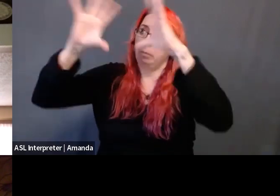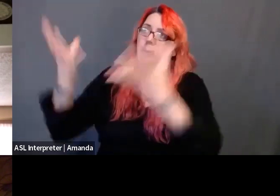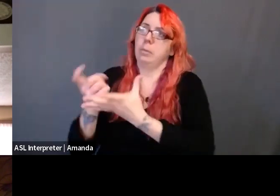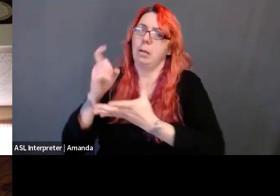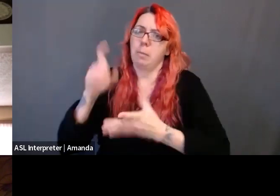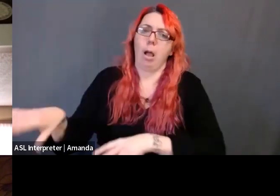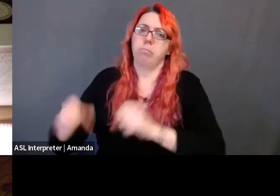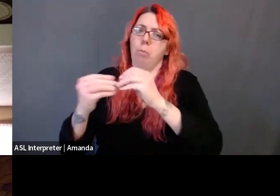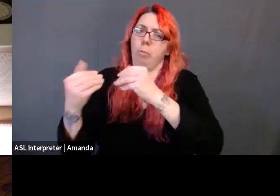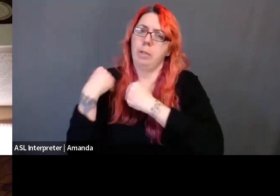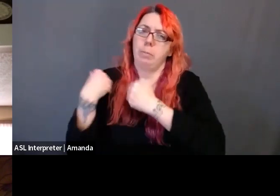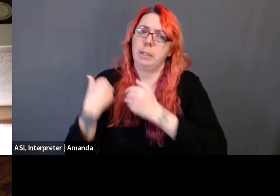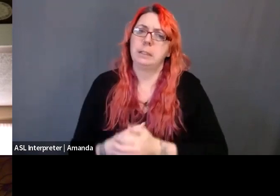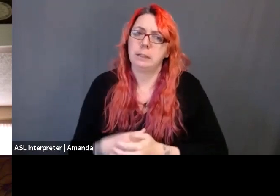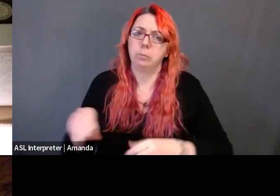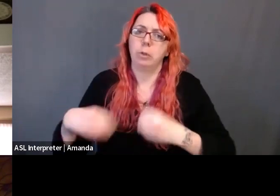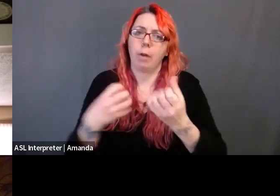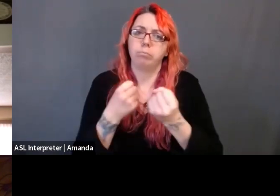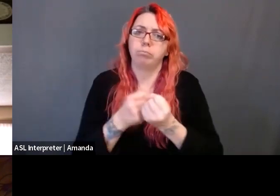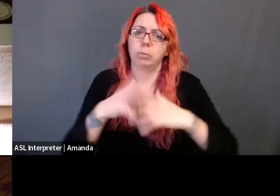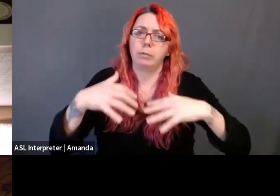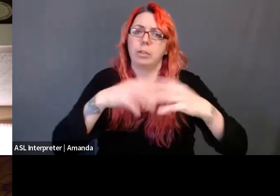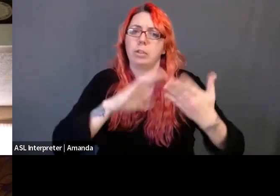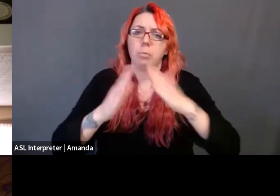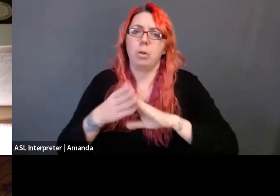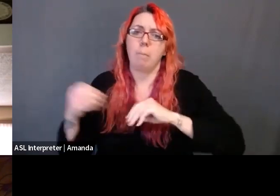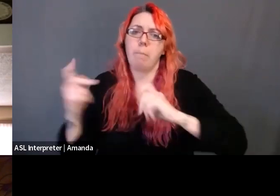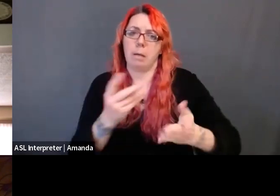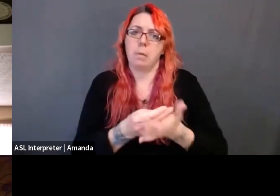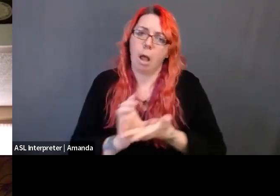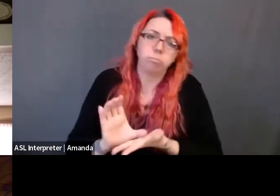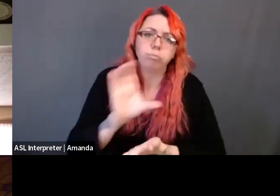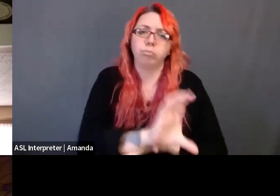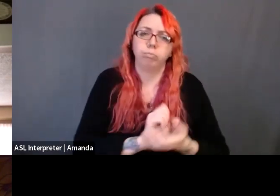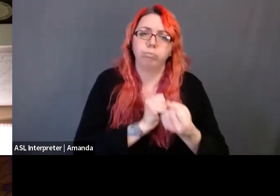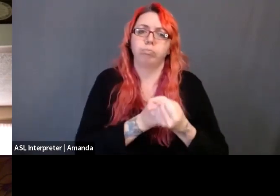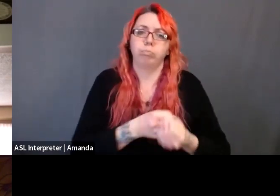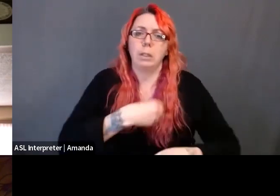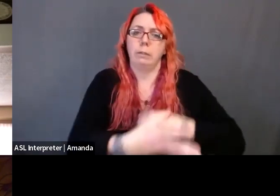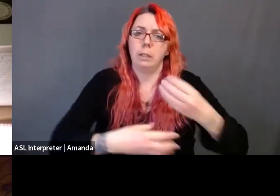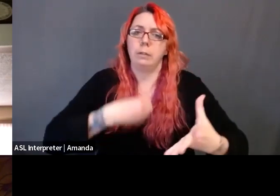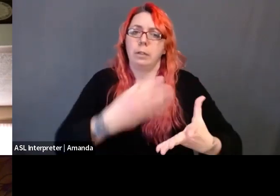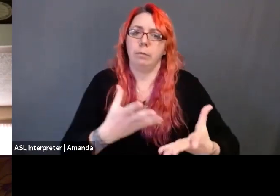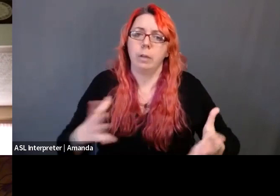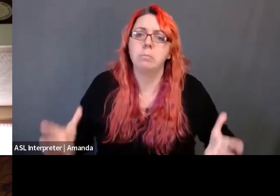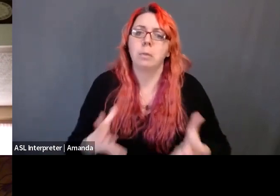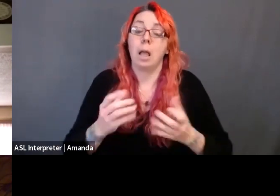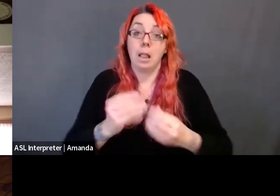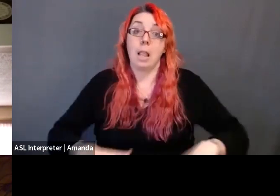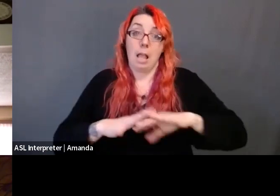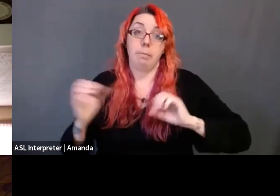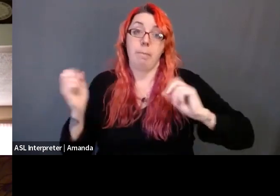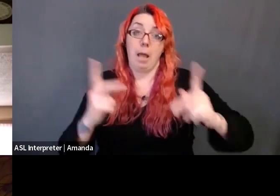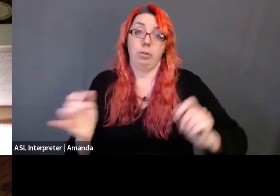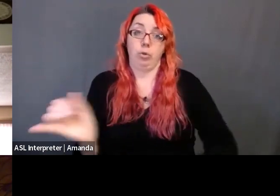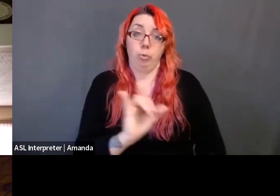compensation for Indigenous communities, and supporting the Land Back movement. Calls echoed by Diana Day of the Pacific Association of First Nations